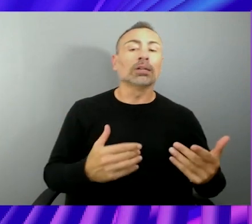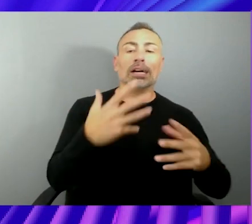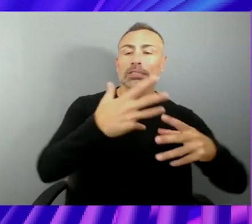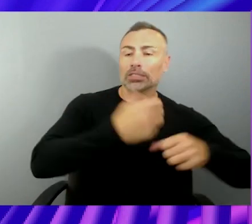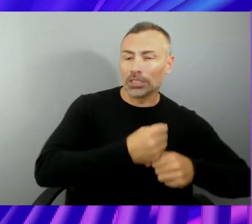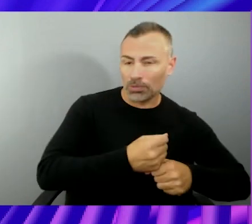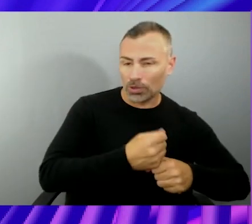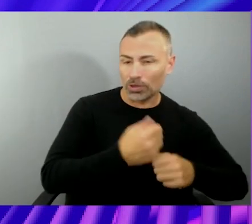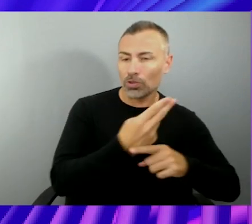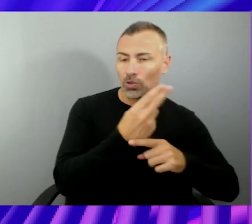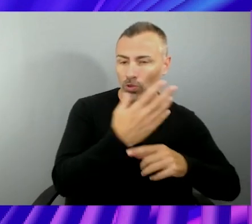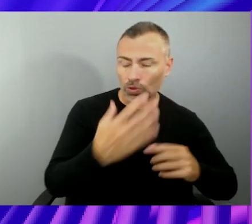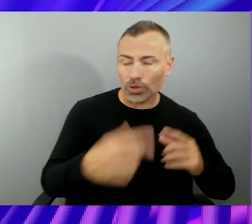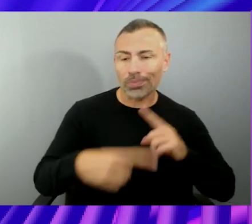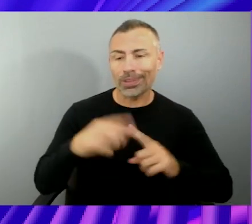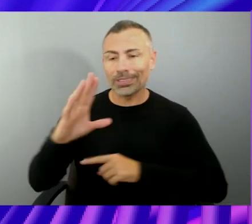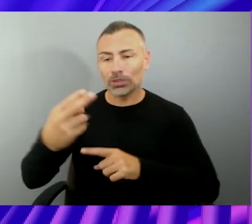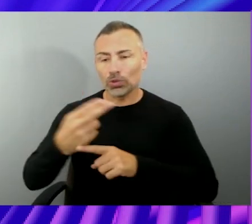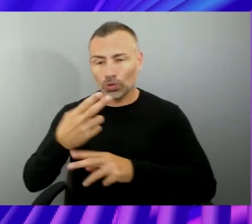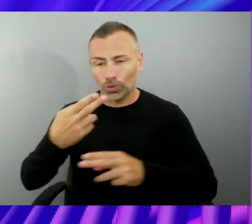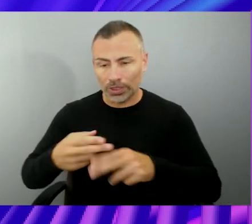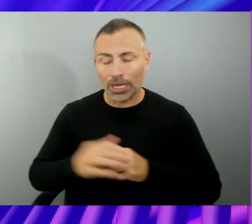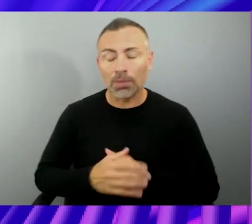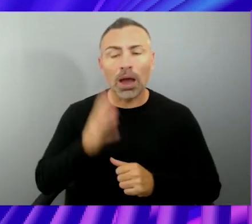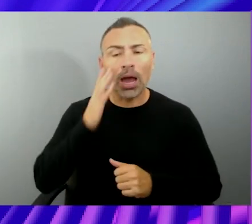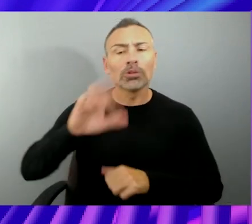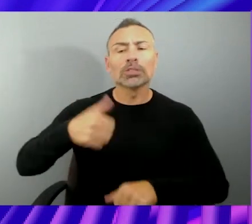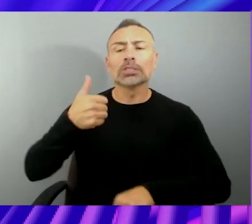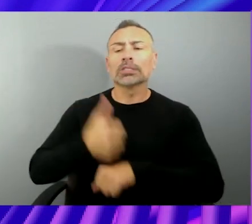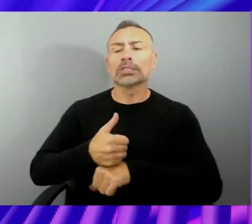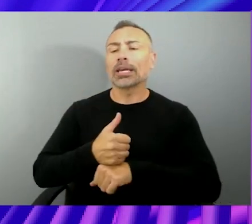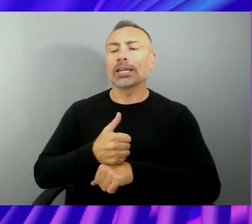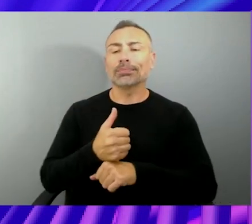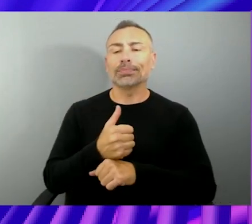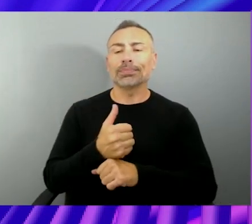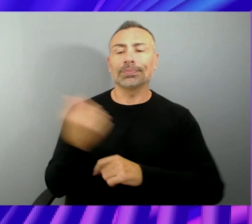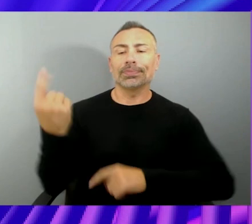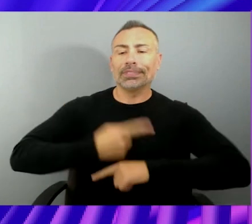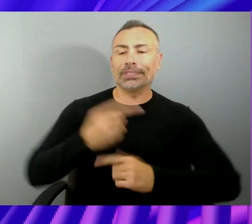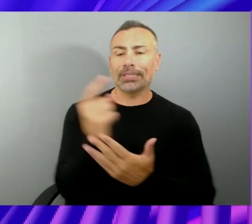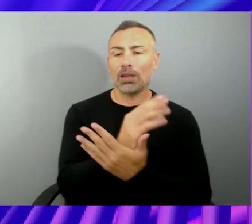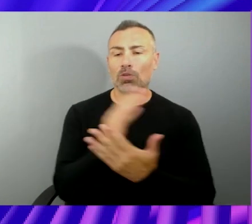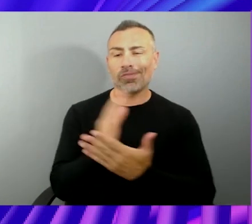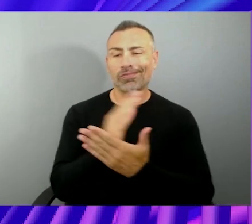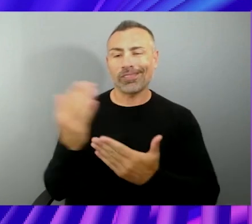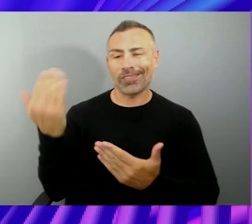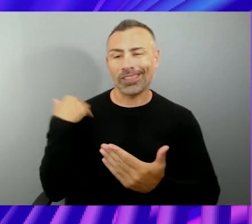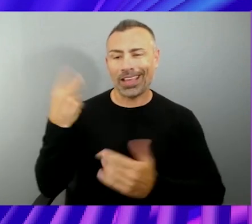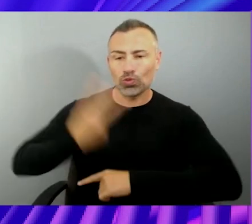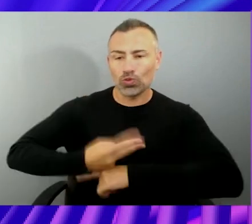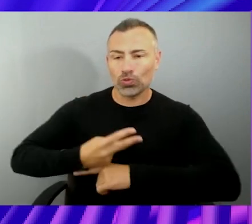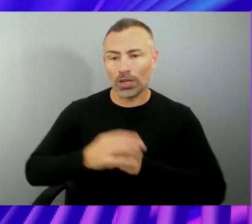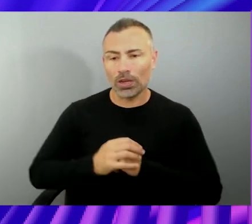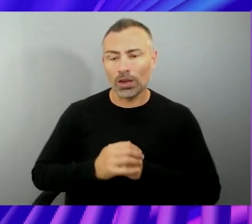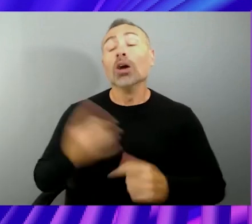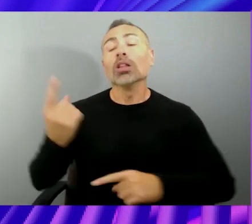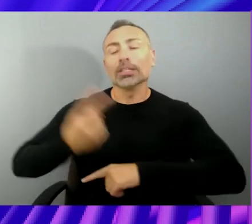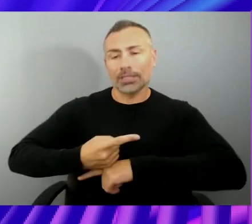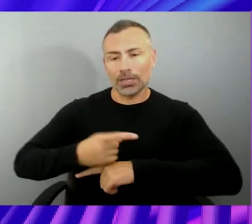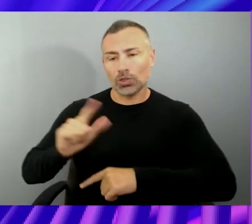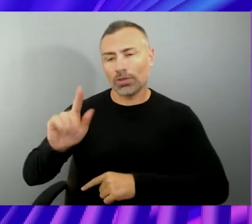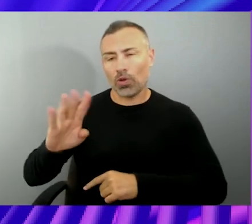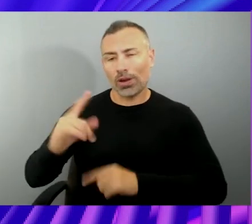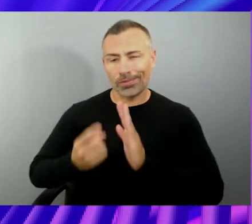range just for the last 24 hours or so. And when I go ahead and run this query, of course, it's broken.